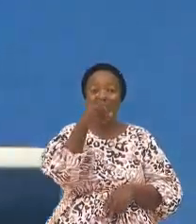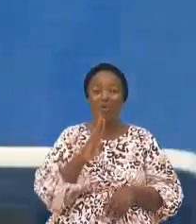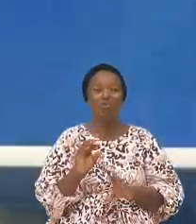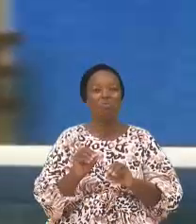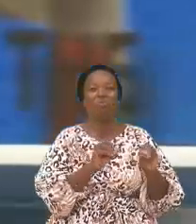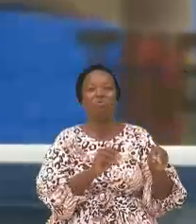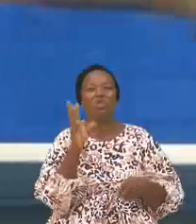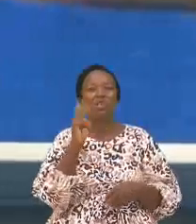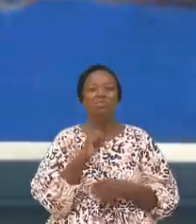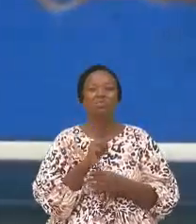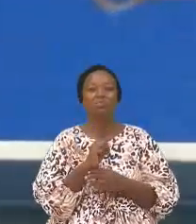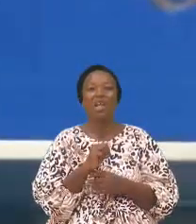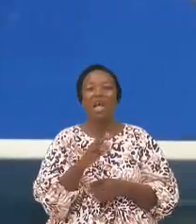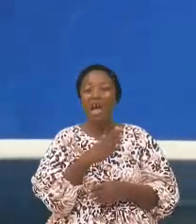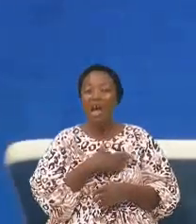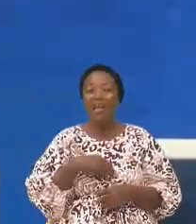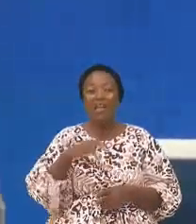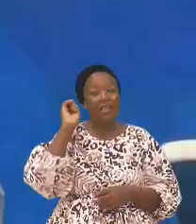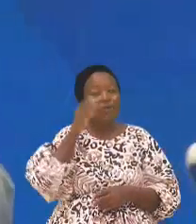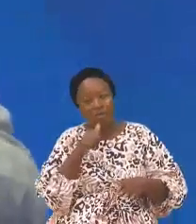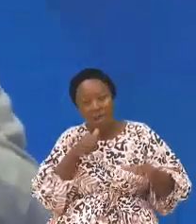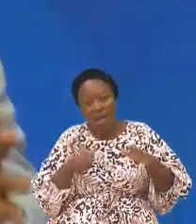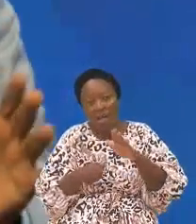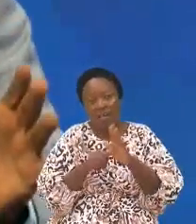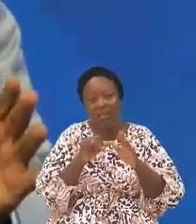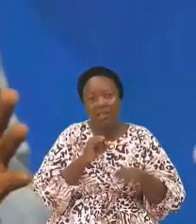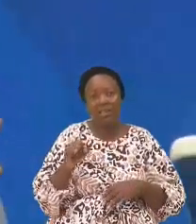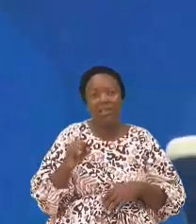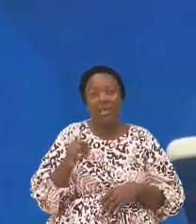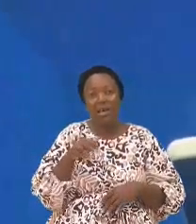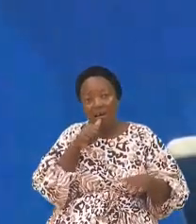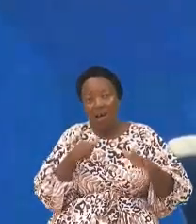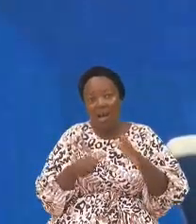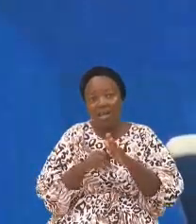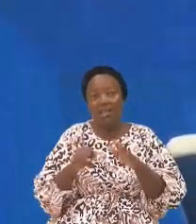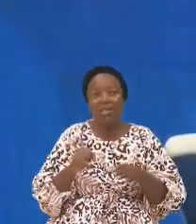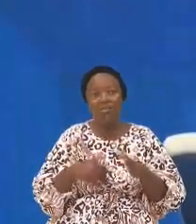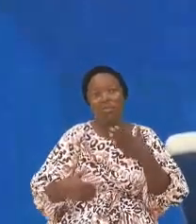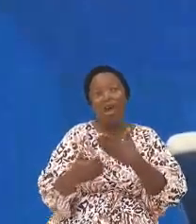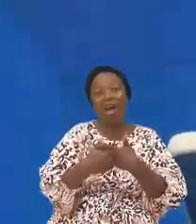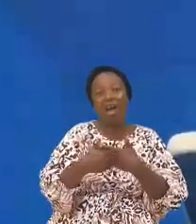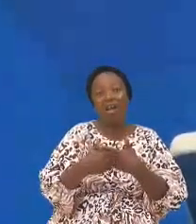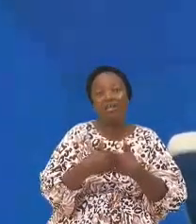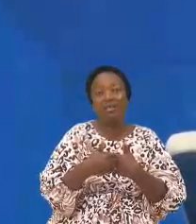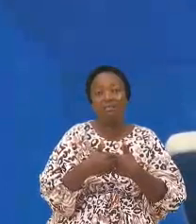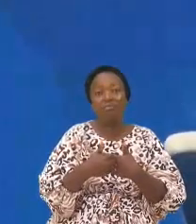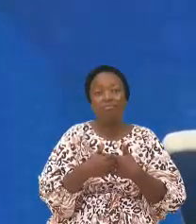the place where God put him, and he was